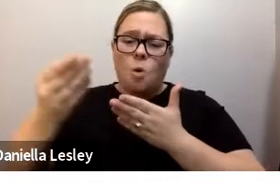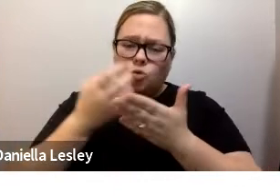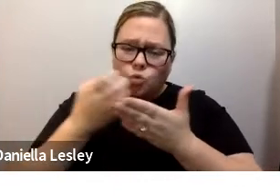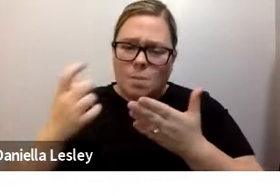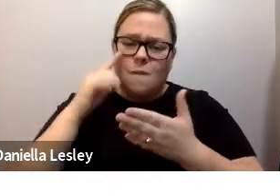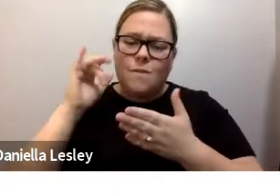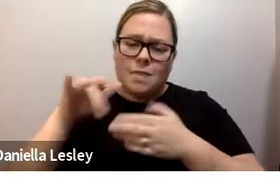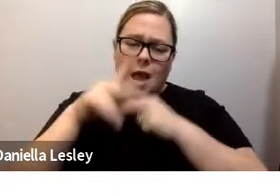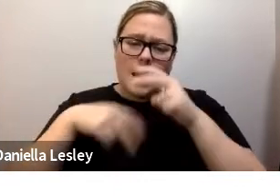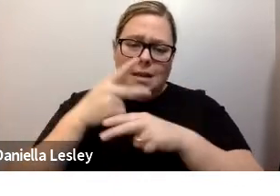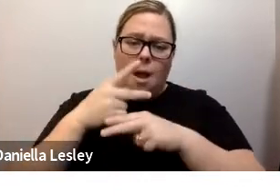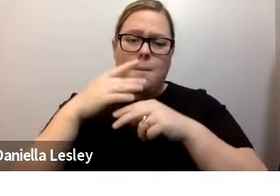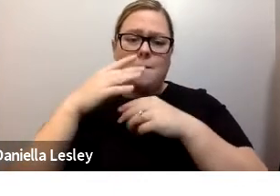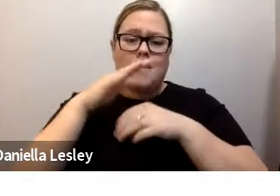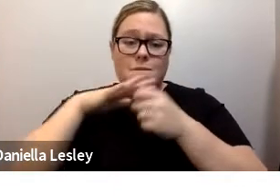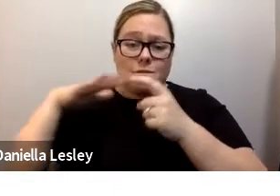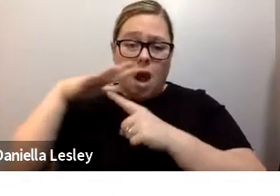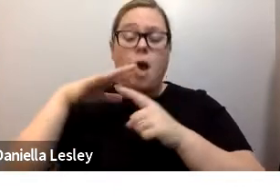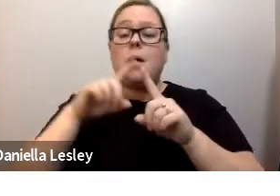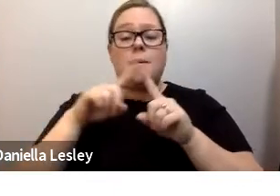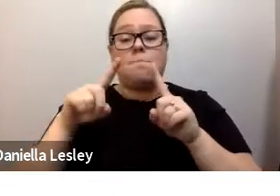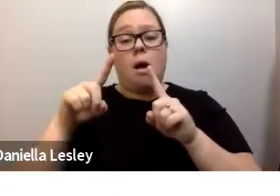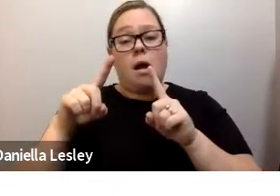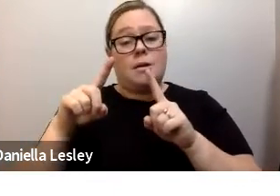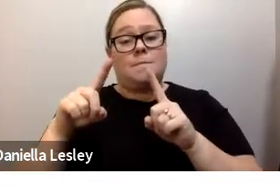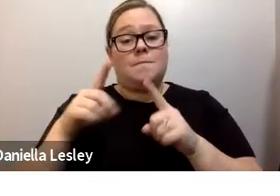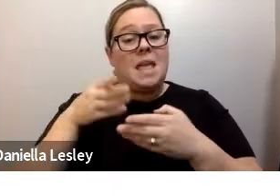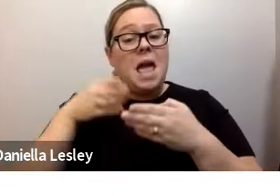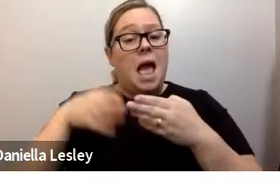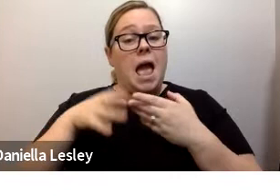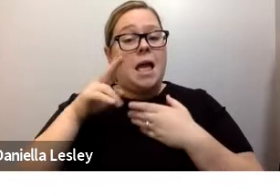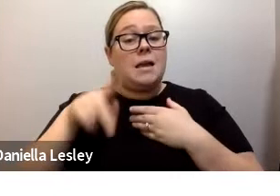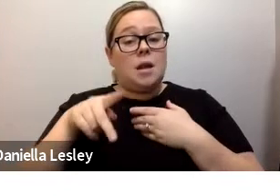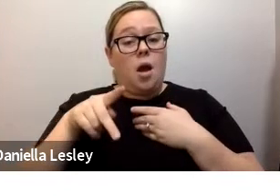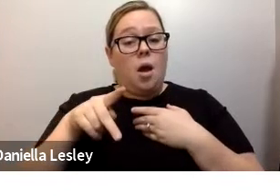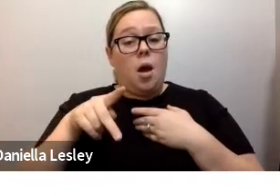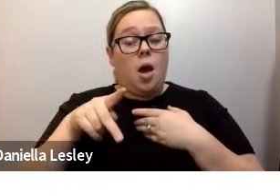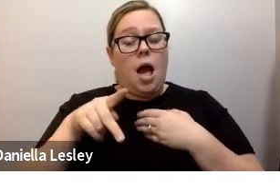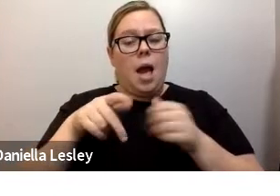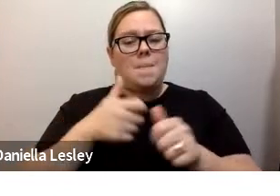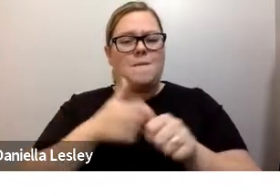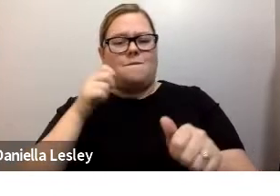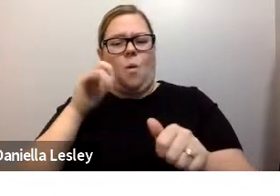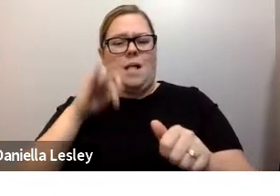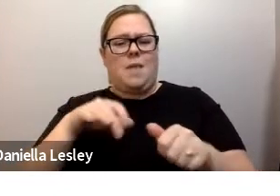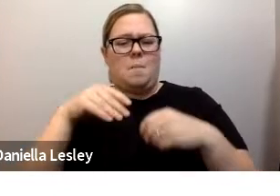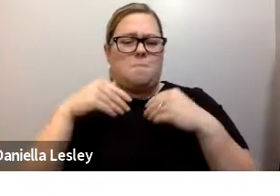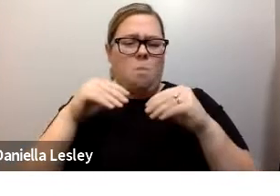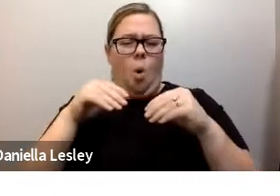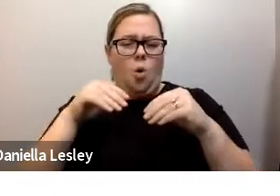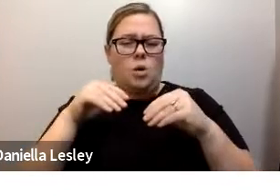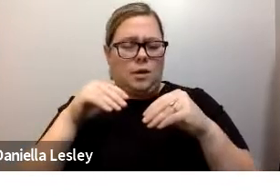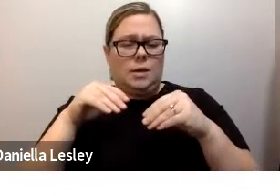environments. But ultimately, what kind of ended up pushing us out of this market segment initially